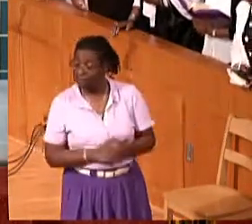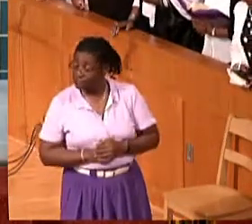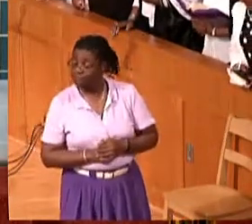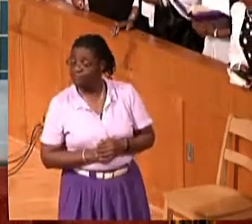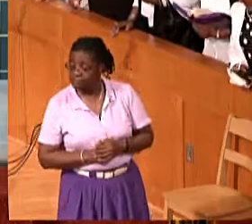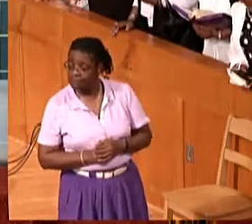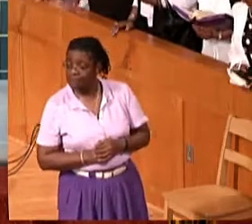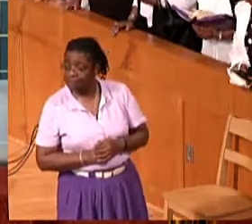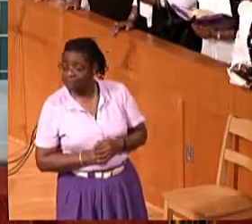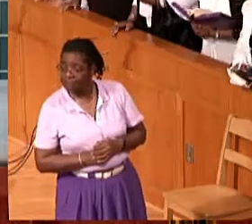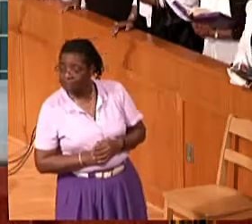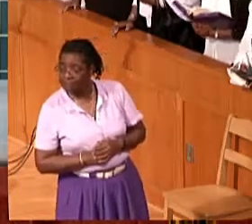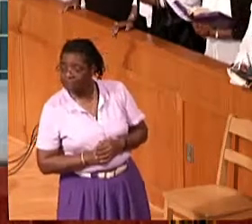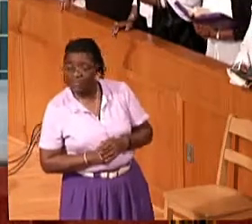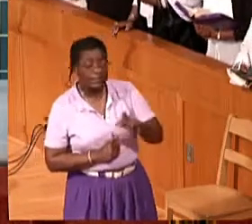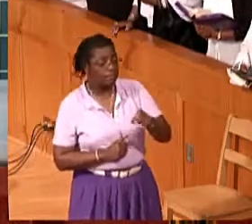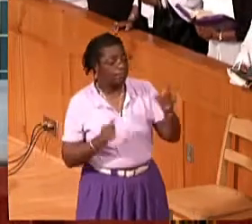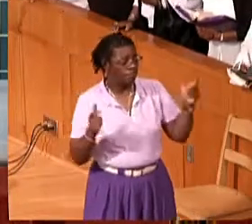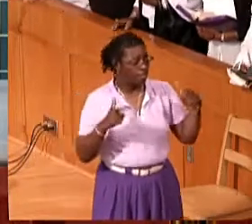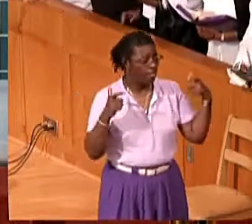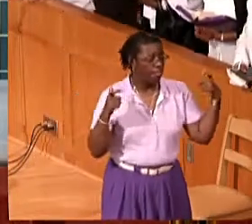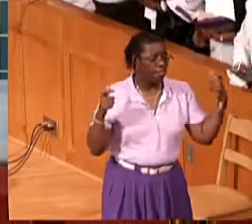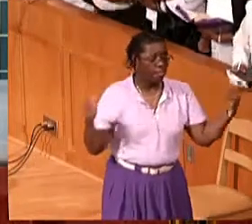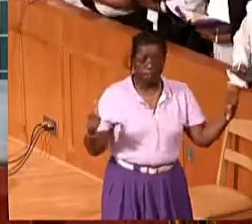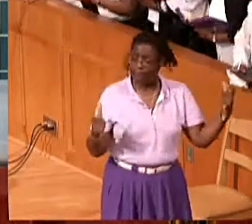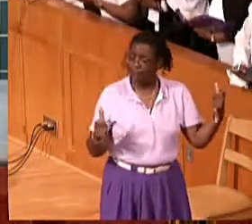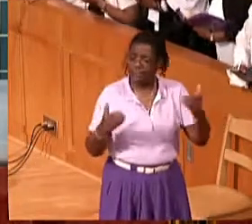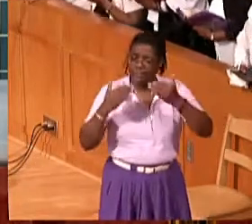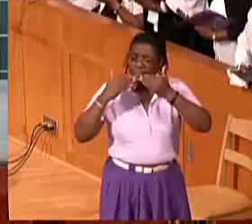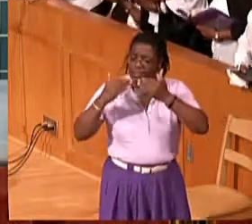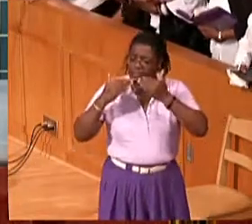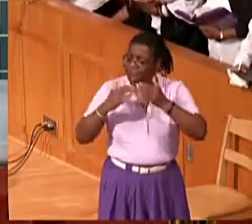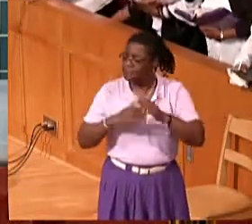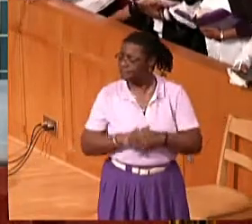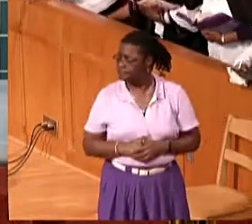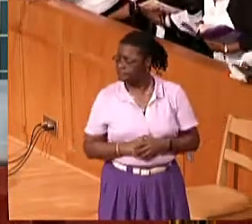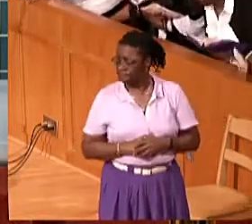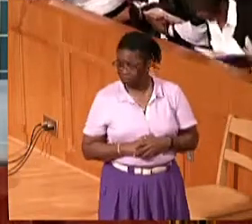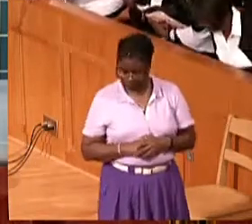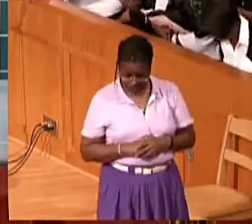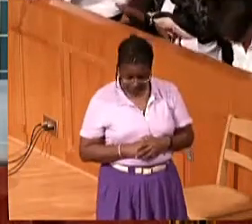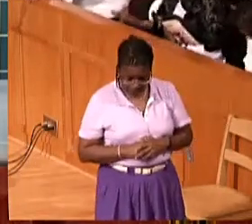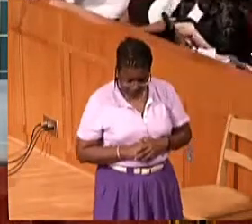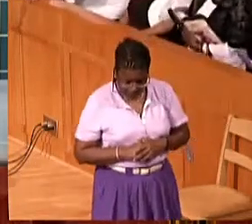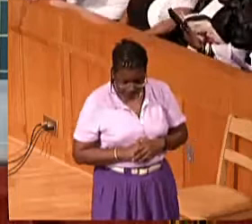Amen. You got to supersize it. Thank you so much. Thank you so much.